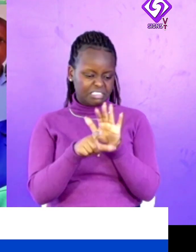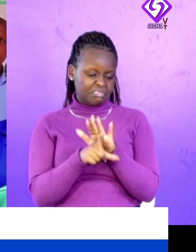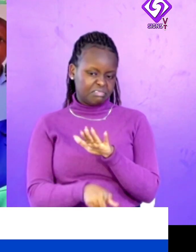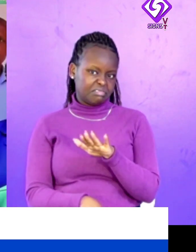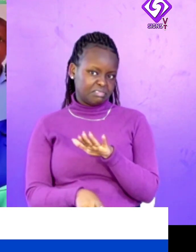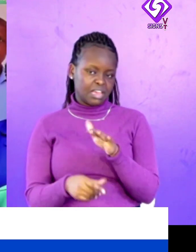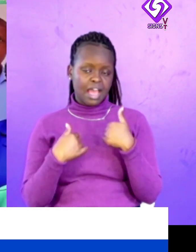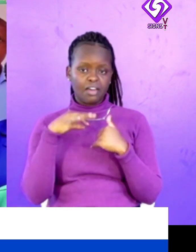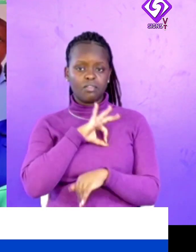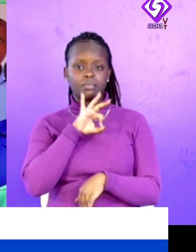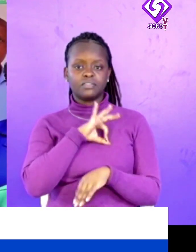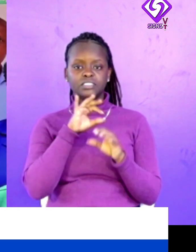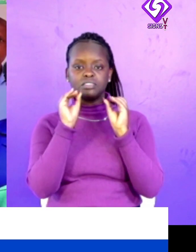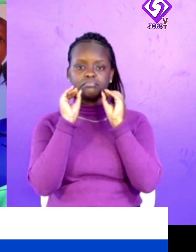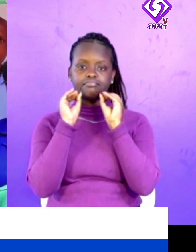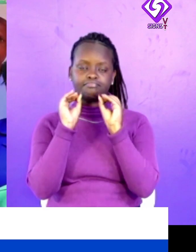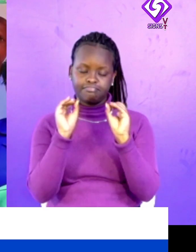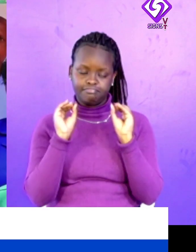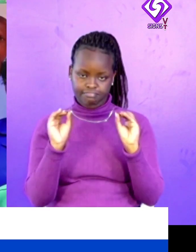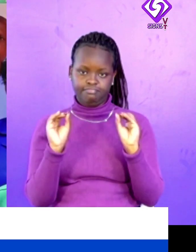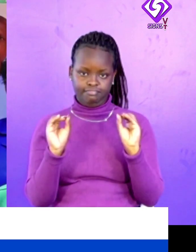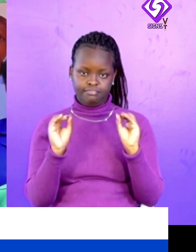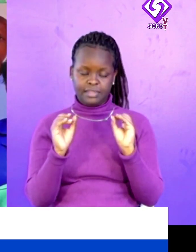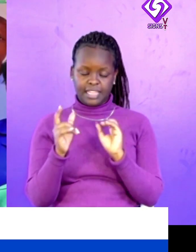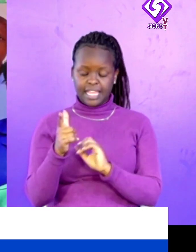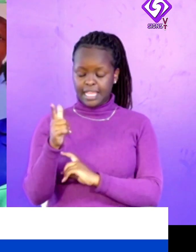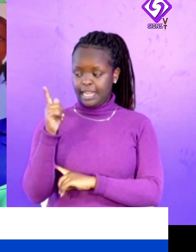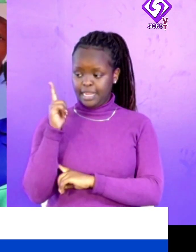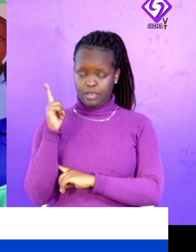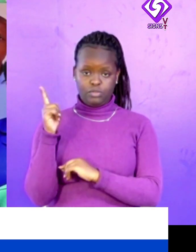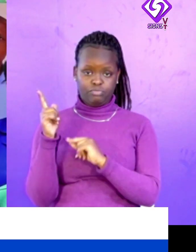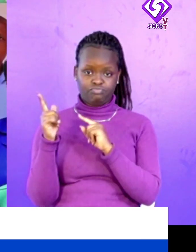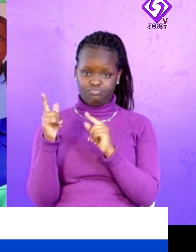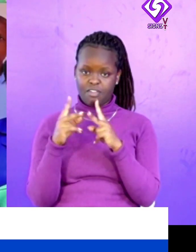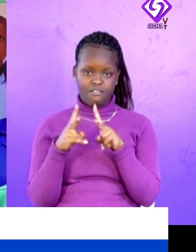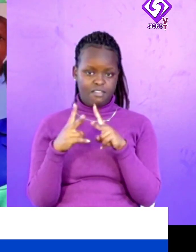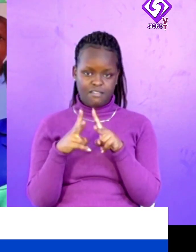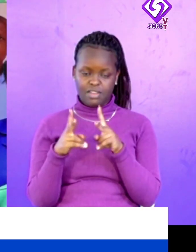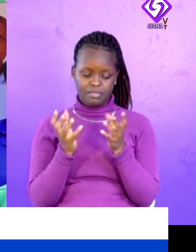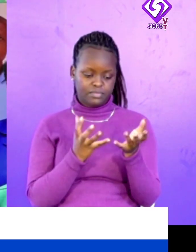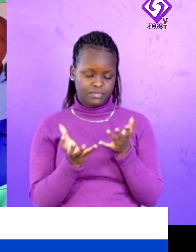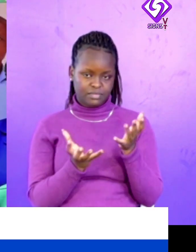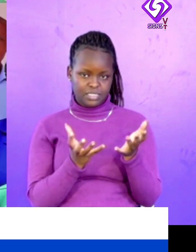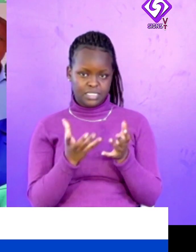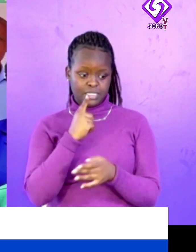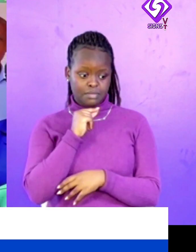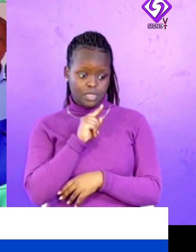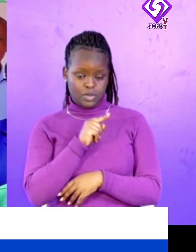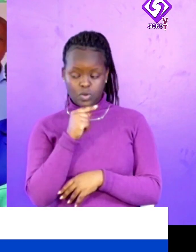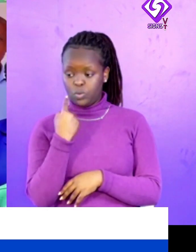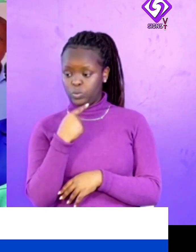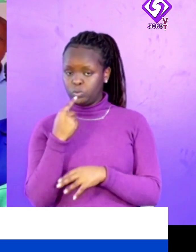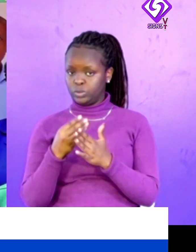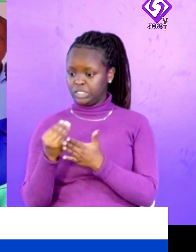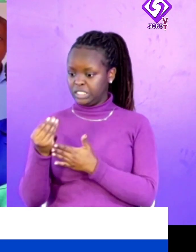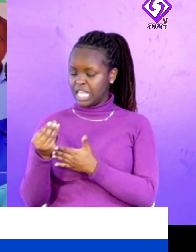to the farmer, but profit which is illegal to the businessman who is selling fake seeds. We are going